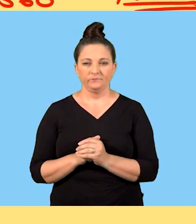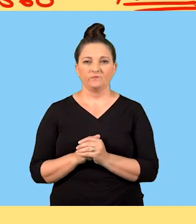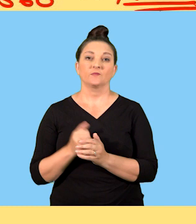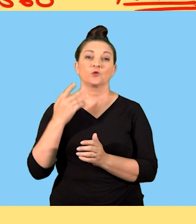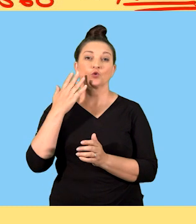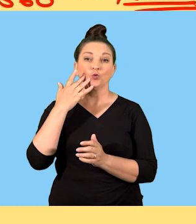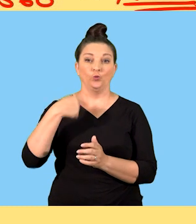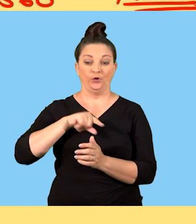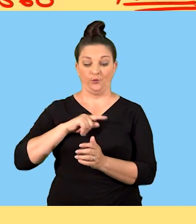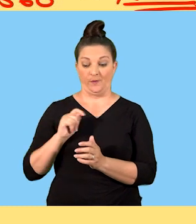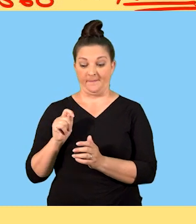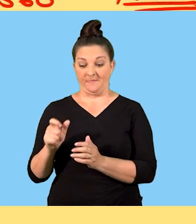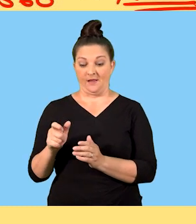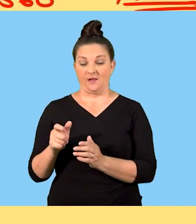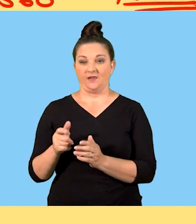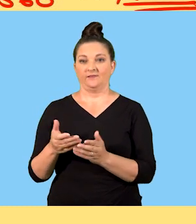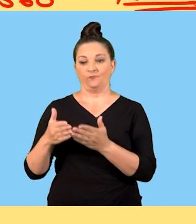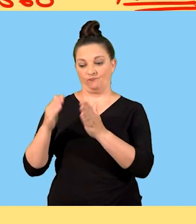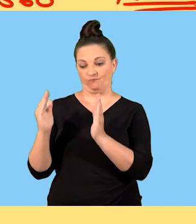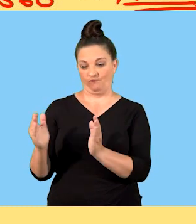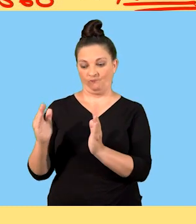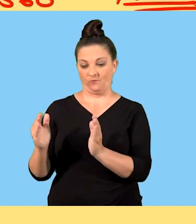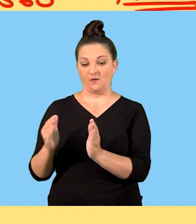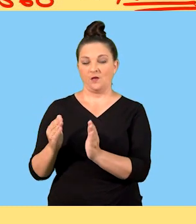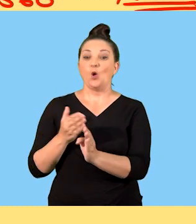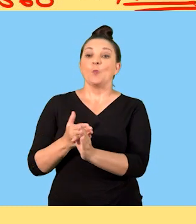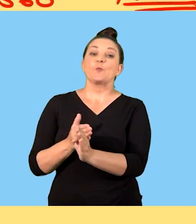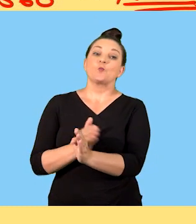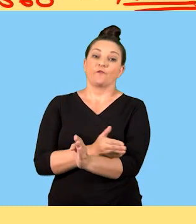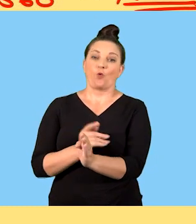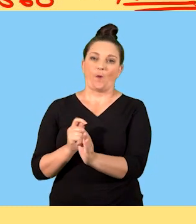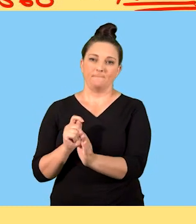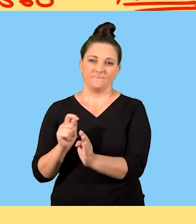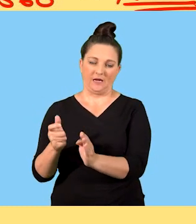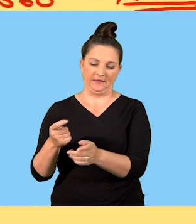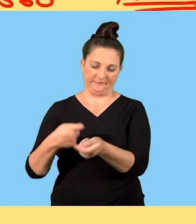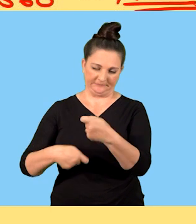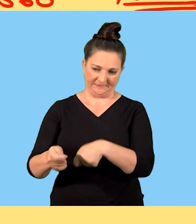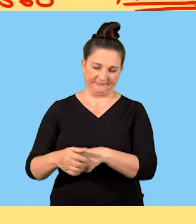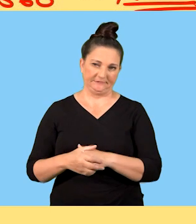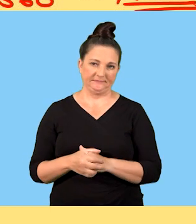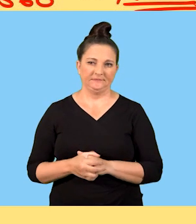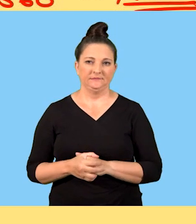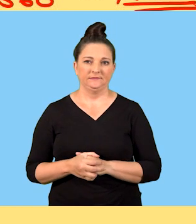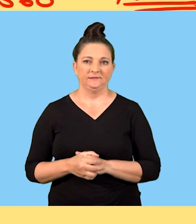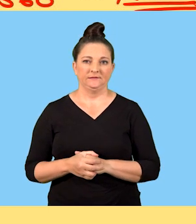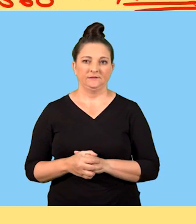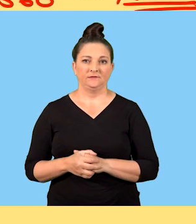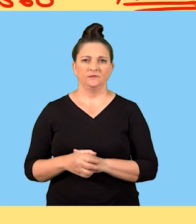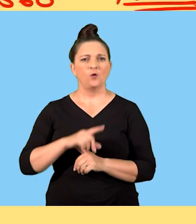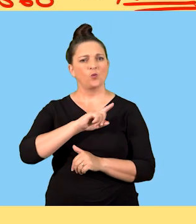paid in advance, we call it a prepaid expense. A